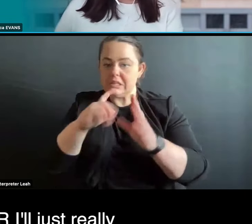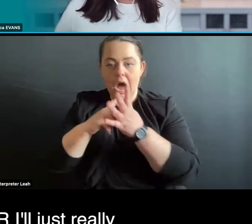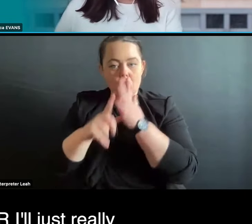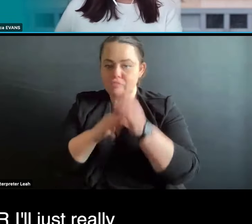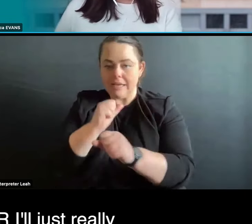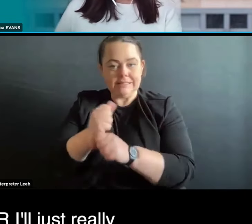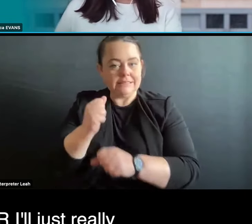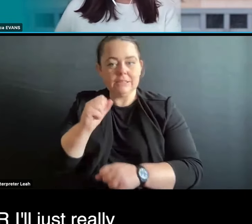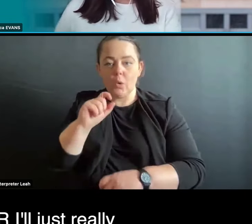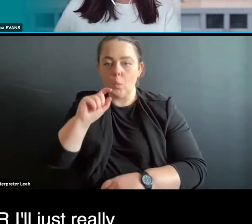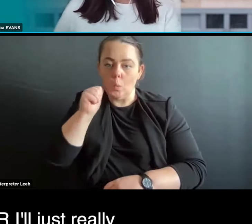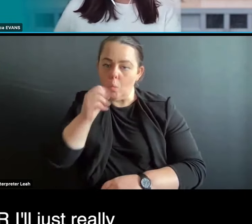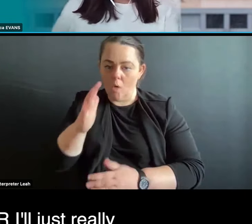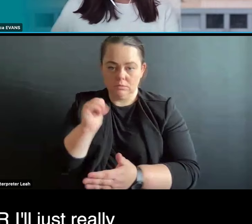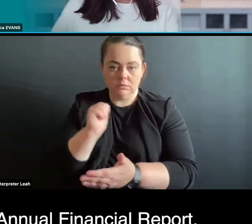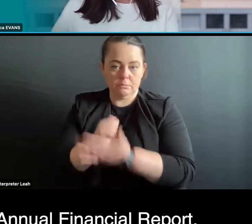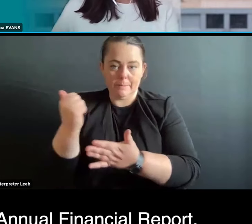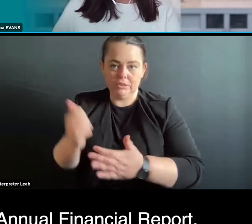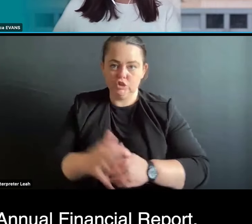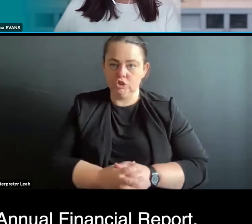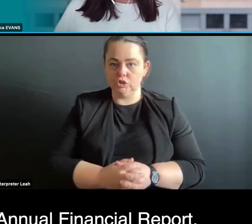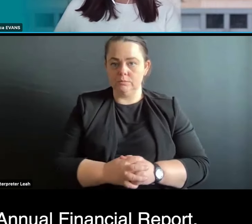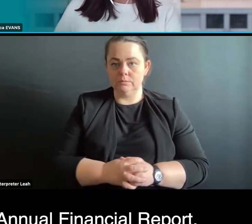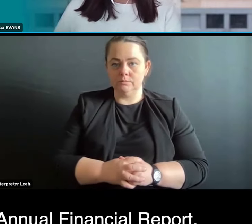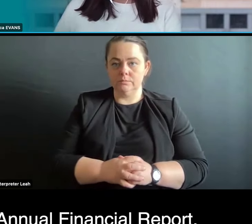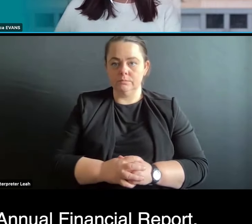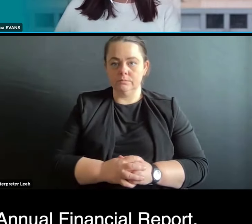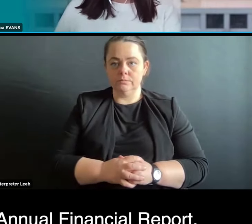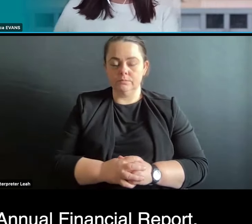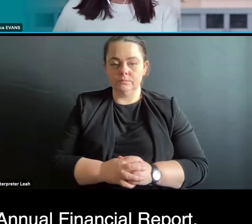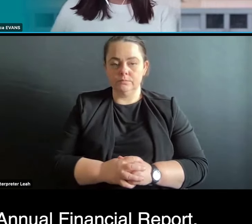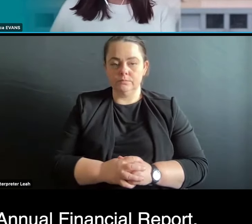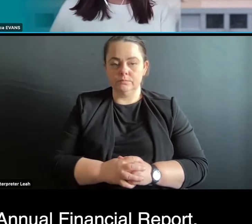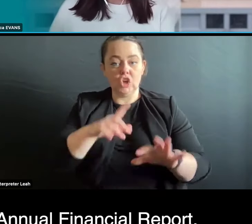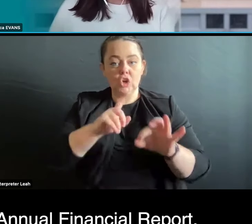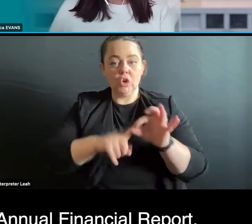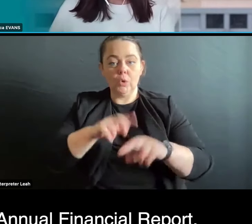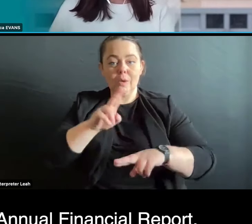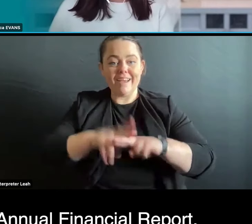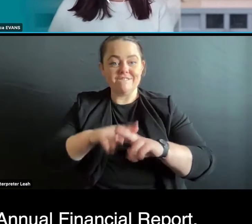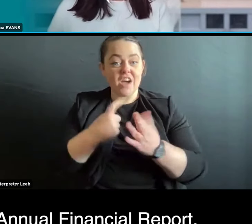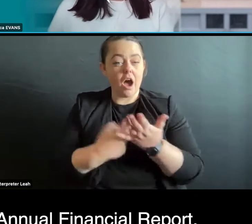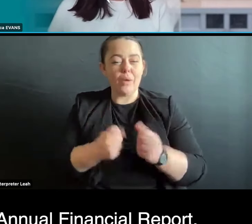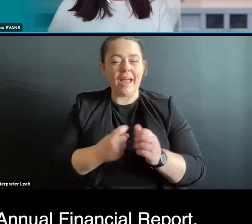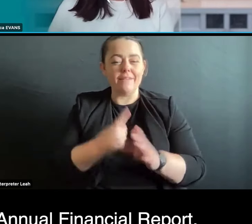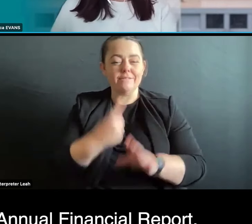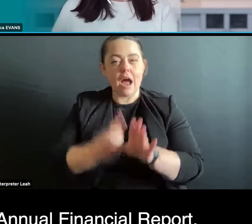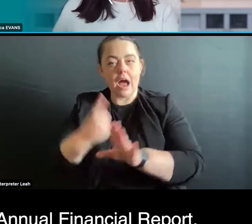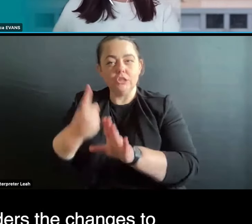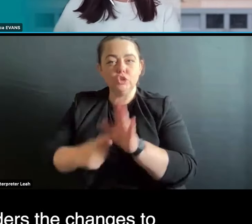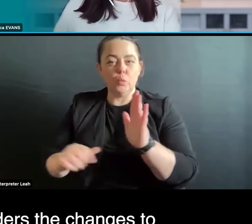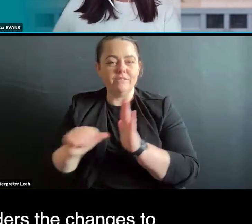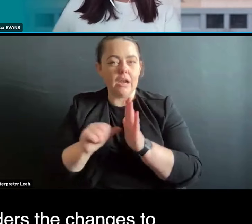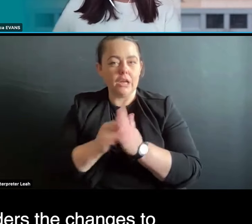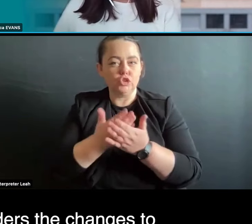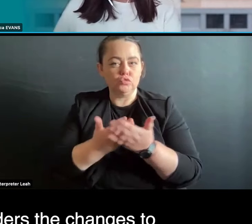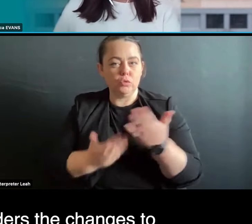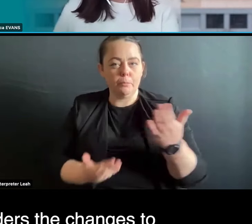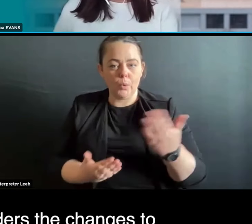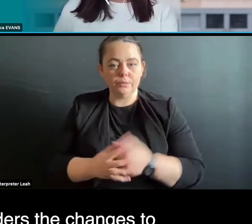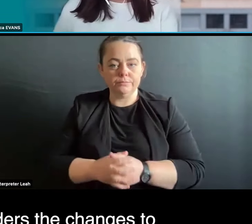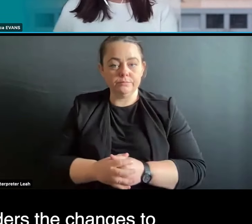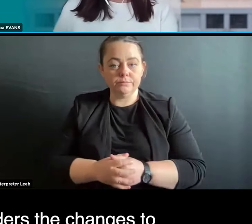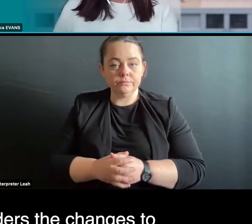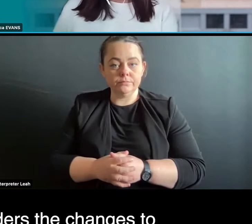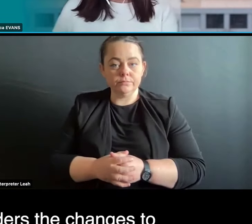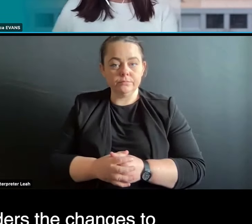Before getting into the QFR, I'll just really quickly touch on the changes to the annual financial report. For residential aged